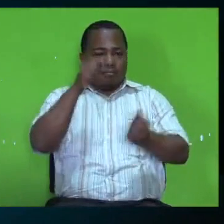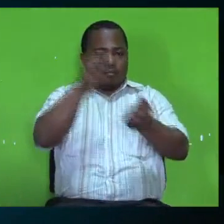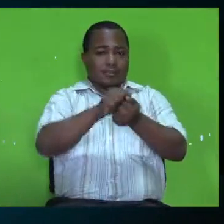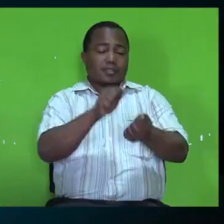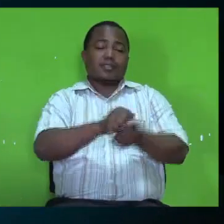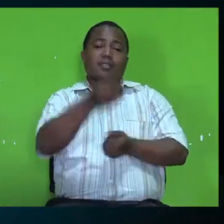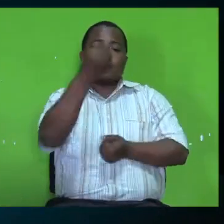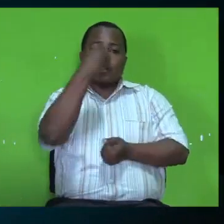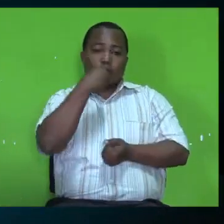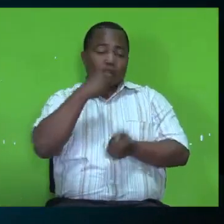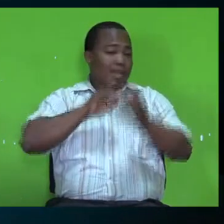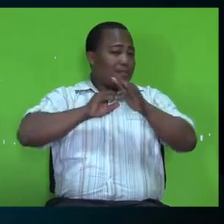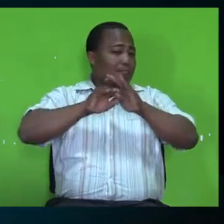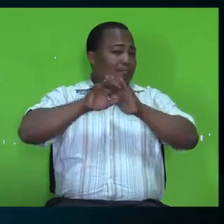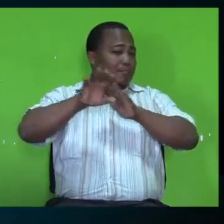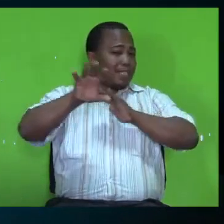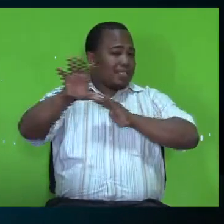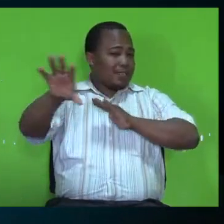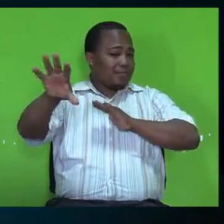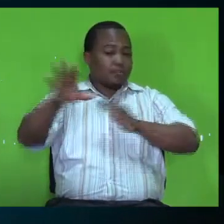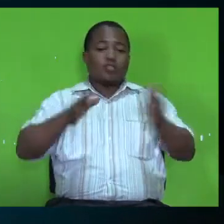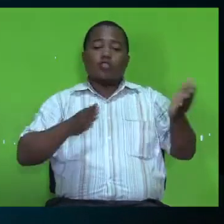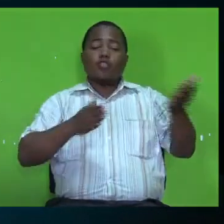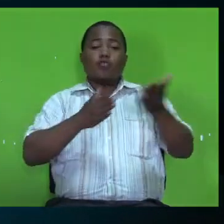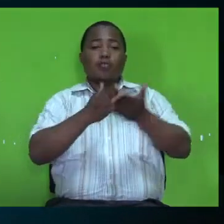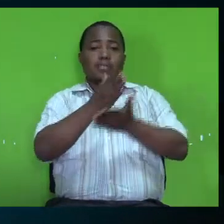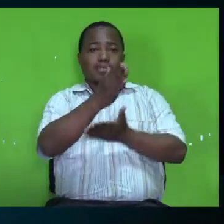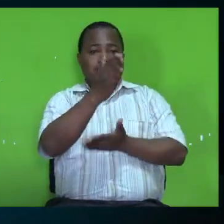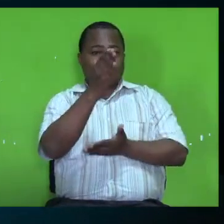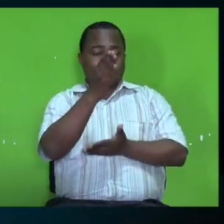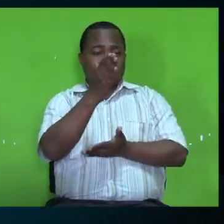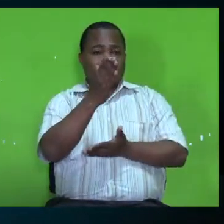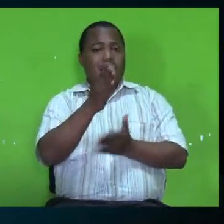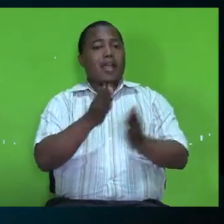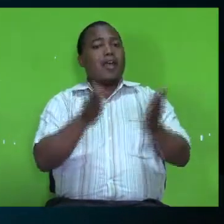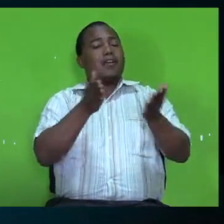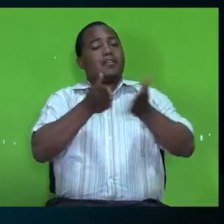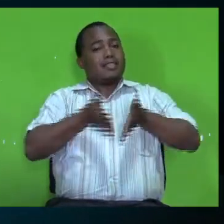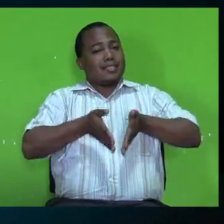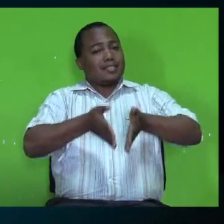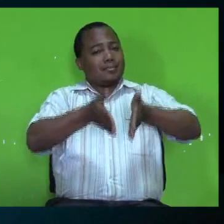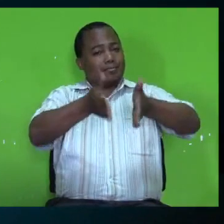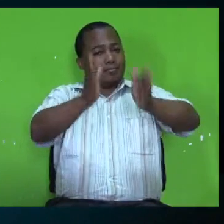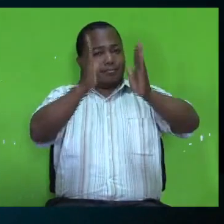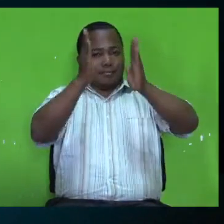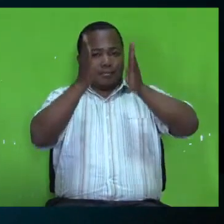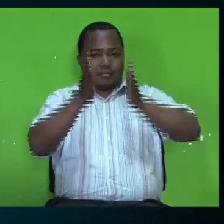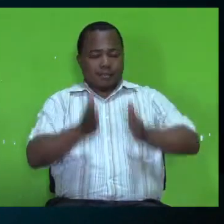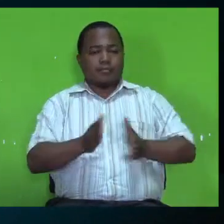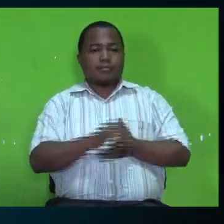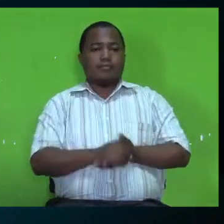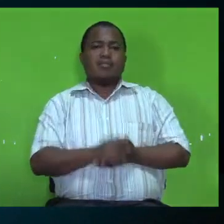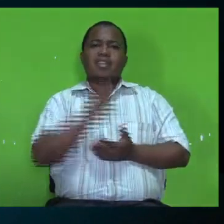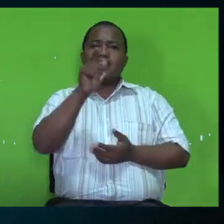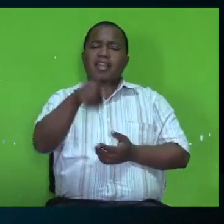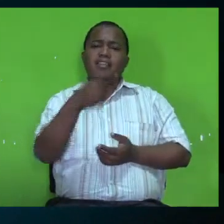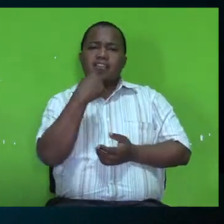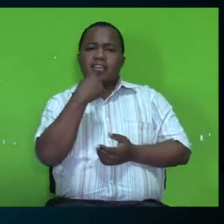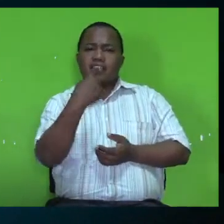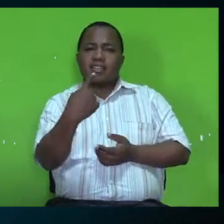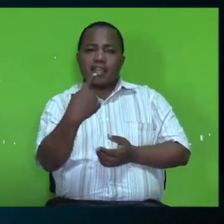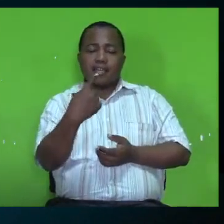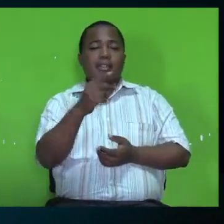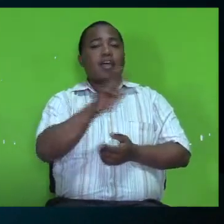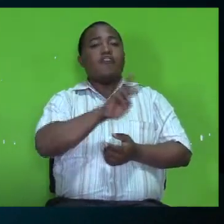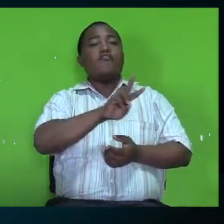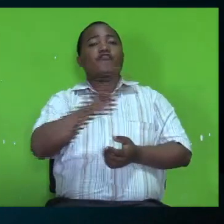manufactured foods move through a specific channel that we call